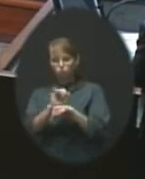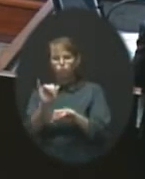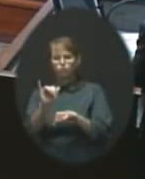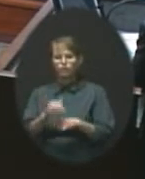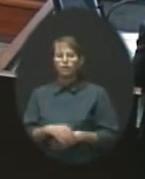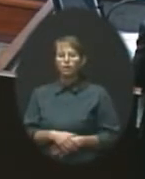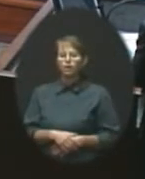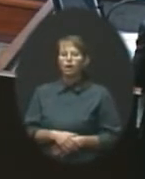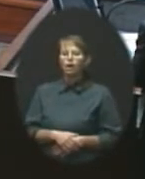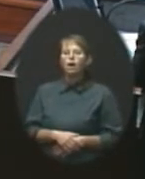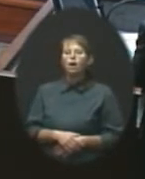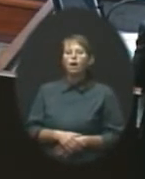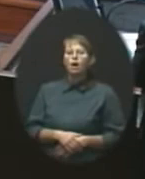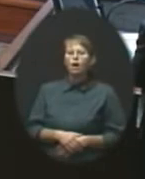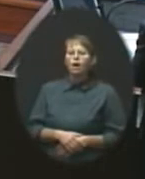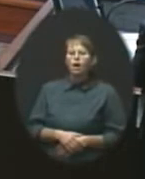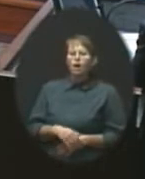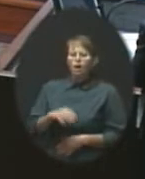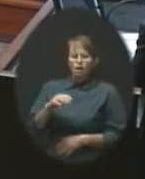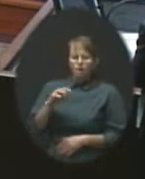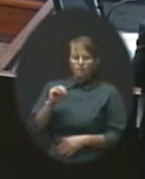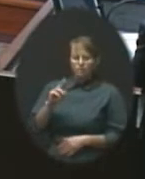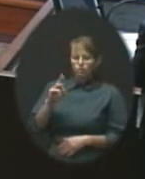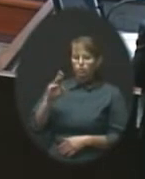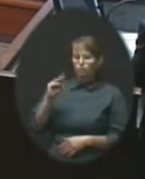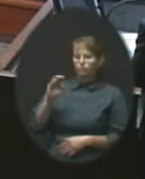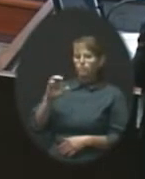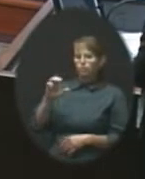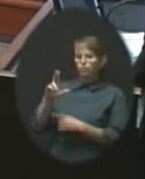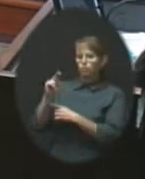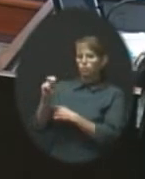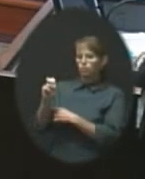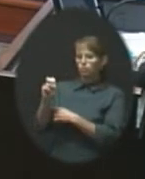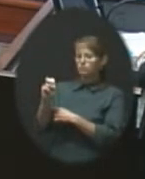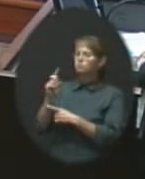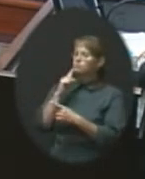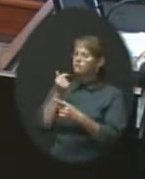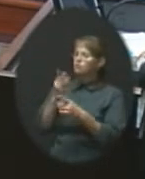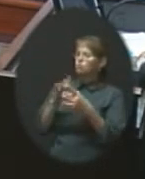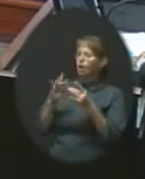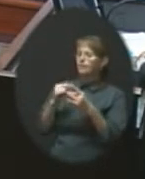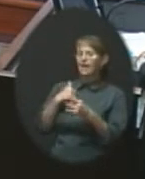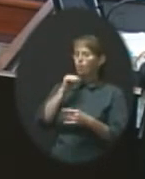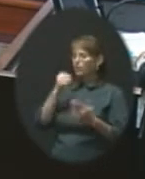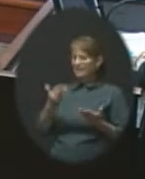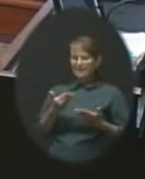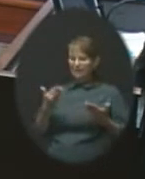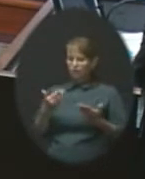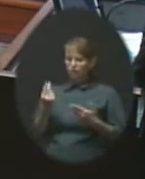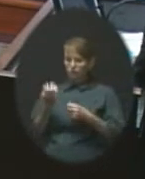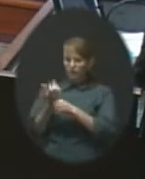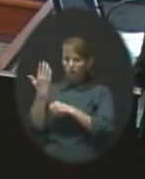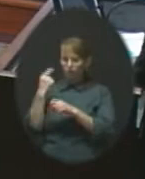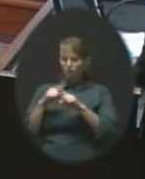I'd just like to make a couple of comments. I wasn't here a year ago what this board decided, but obviously here today, this building has been in